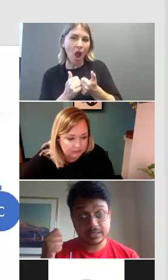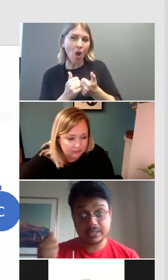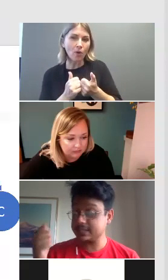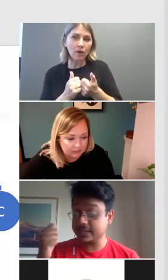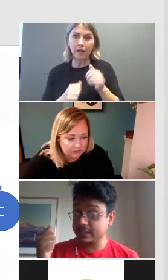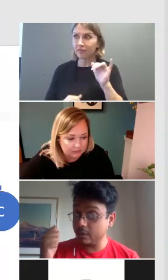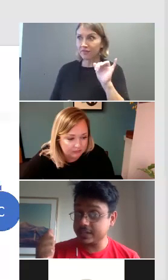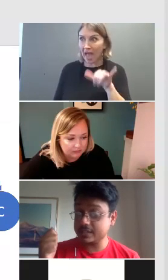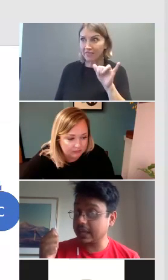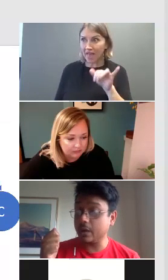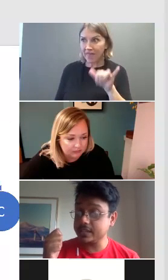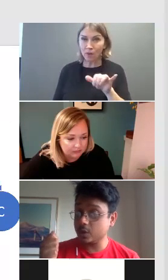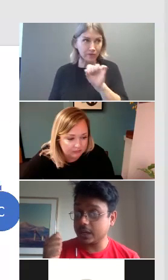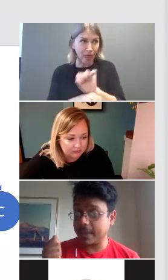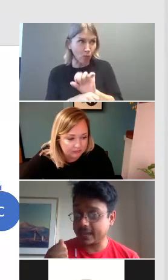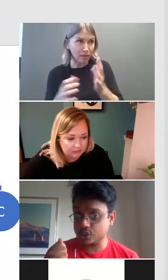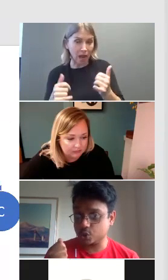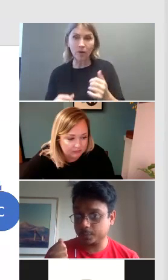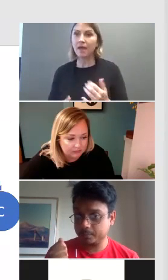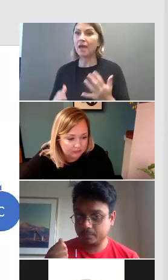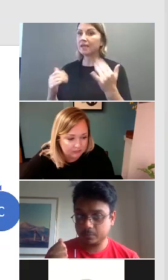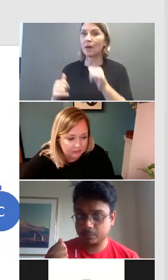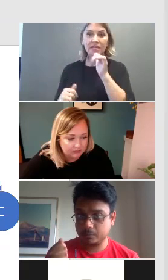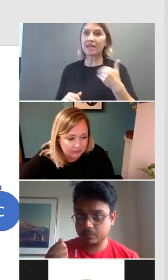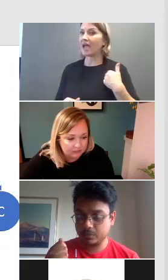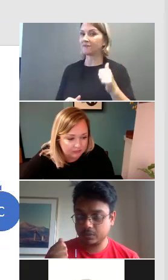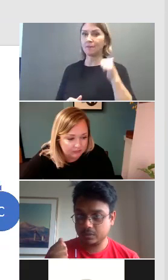thing work now? Yes, Would it not work? now it is not a back edge though.